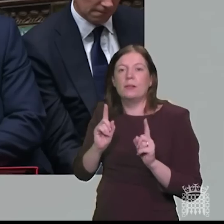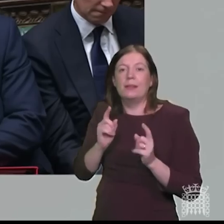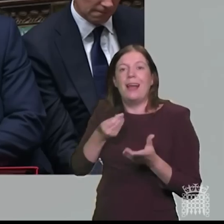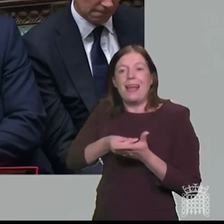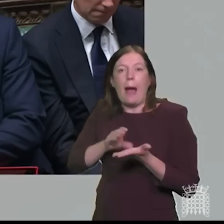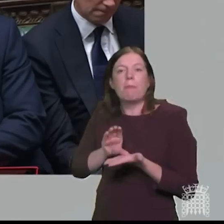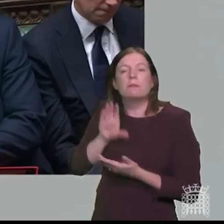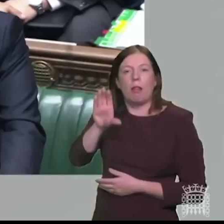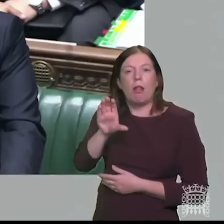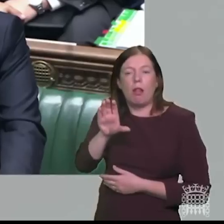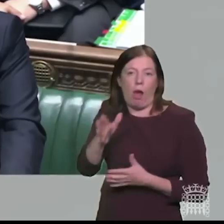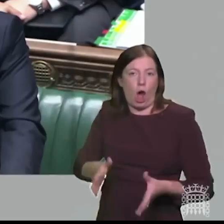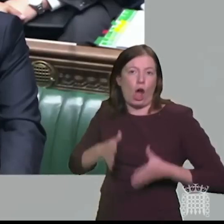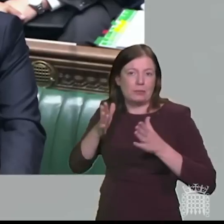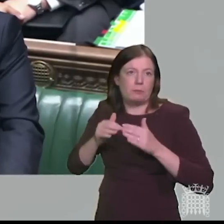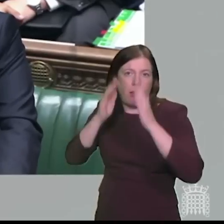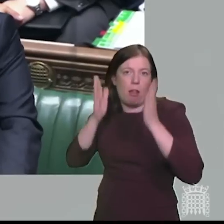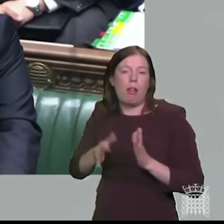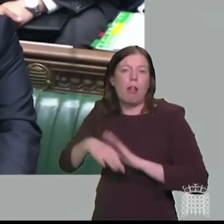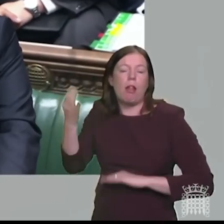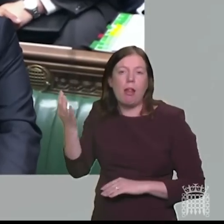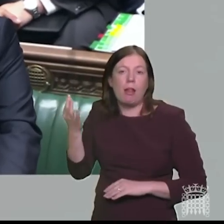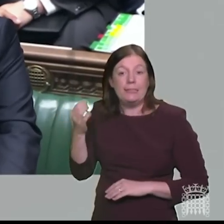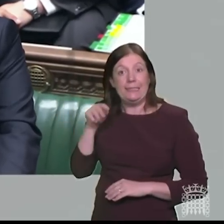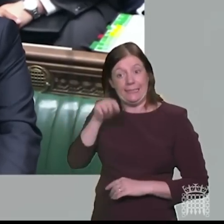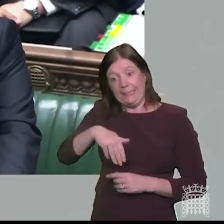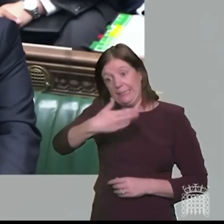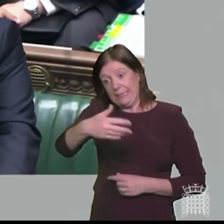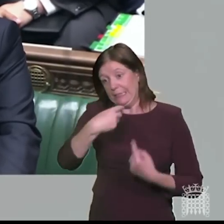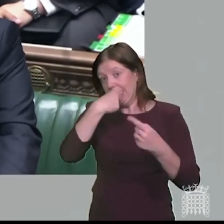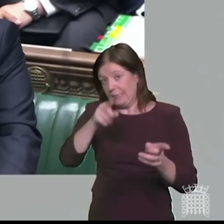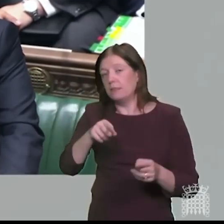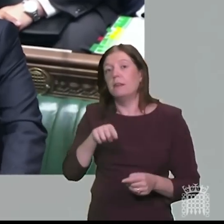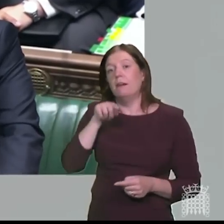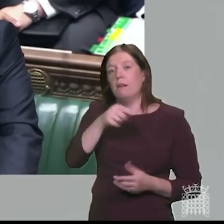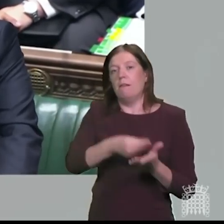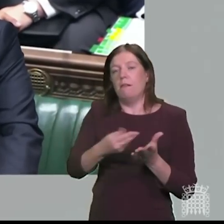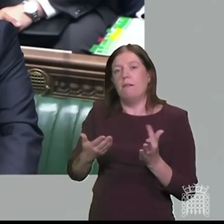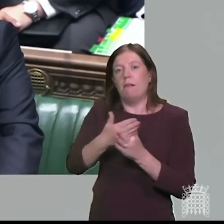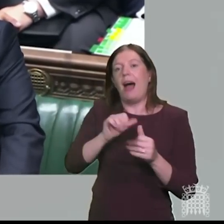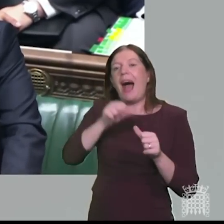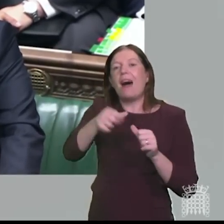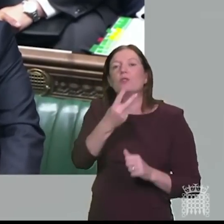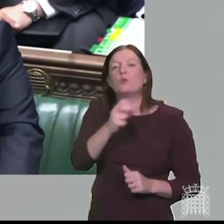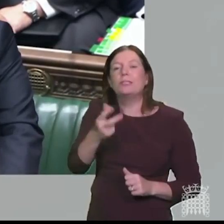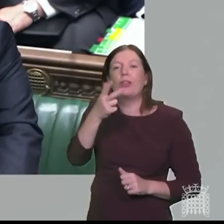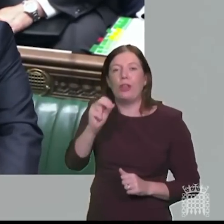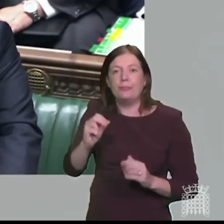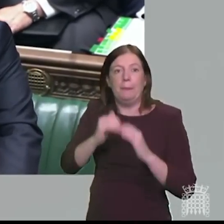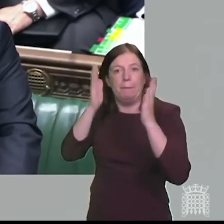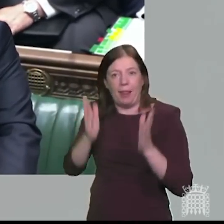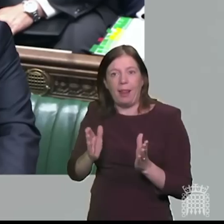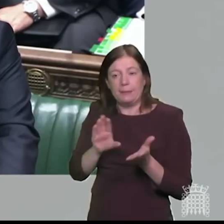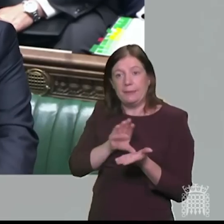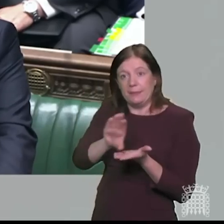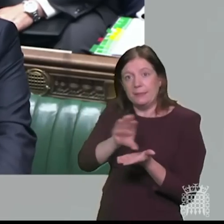capital investment in hospital infrastructure. That will secure the building of new hospitals beyond 2030 and mean future